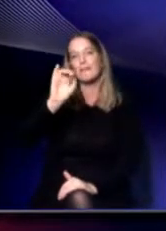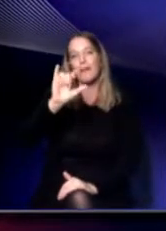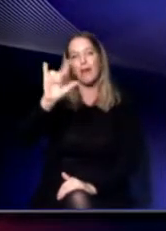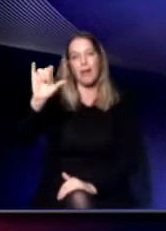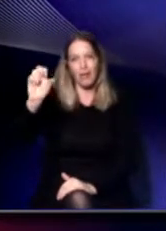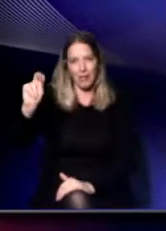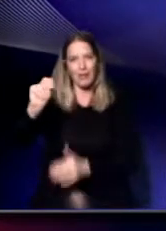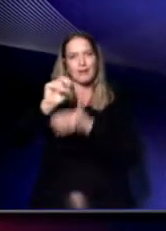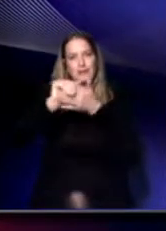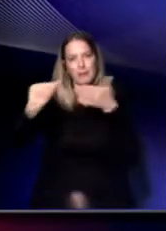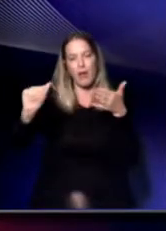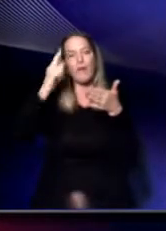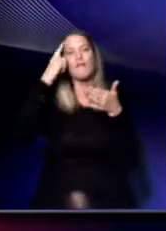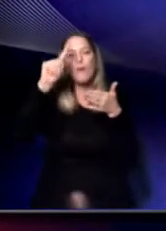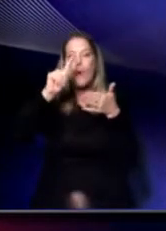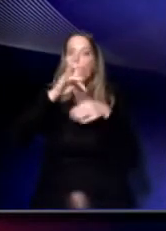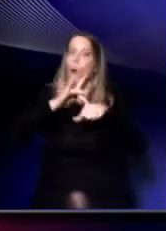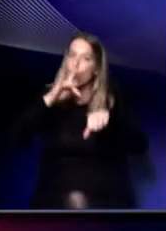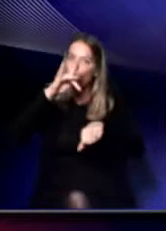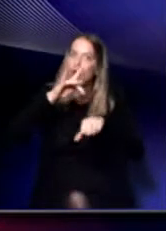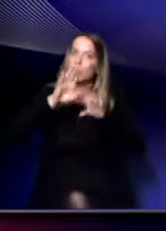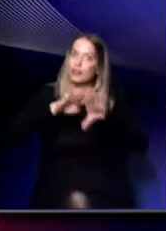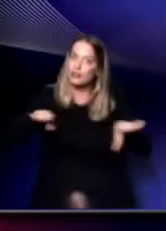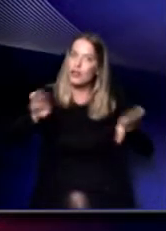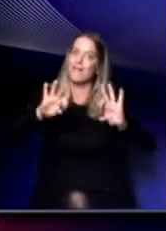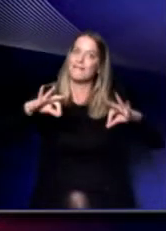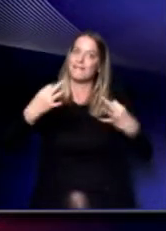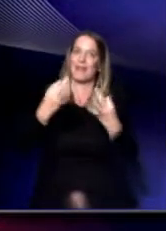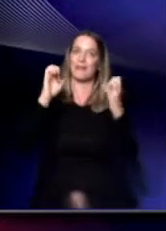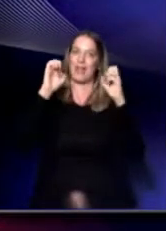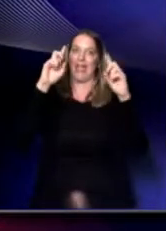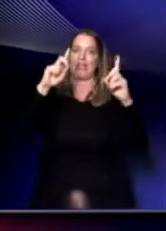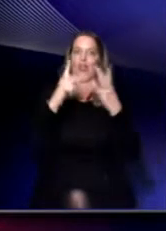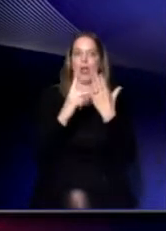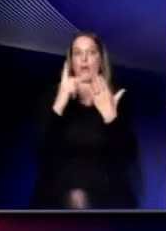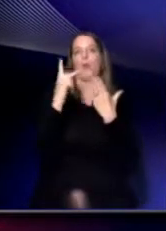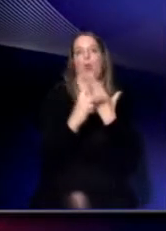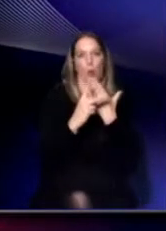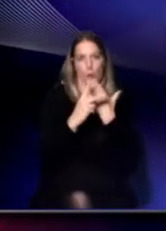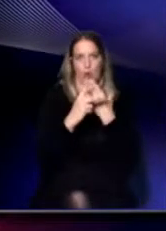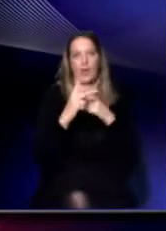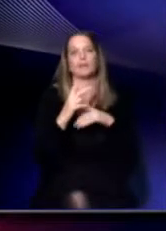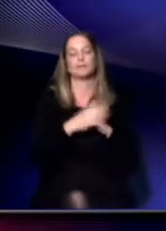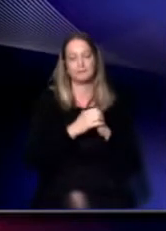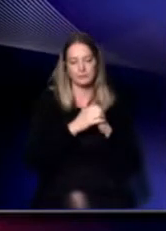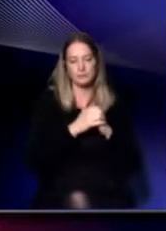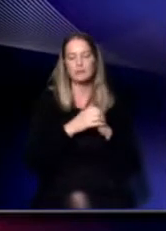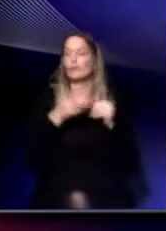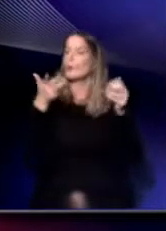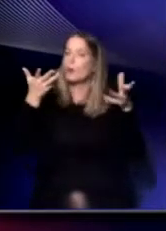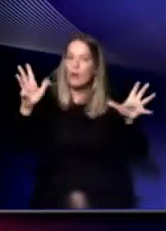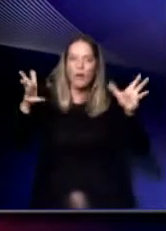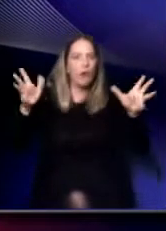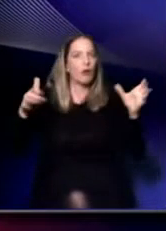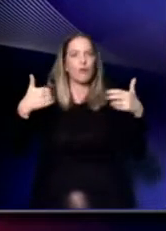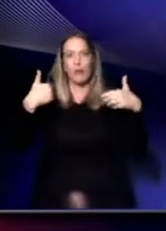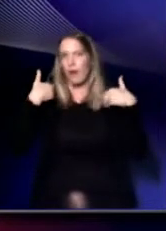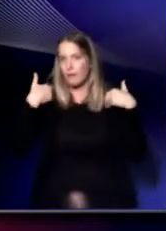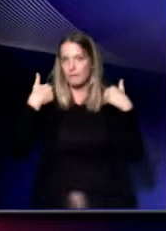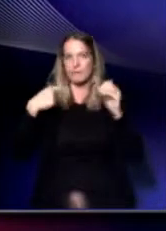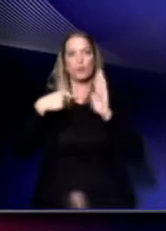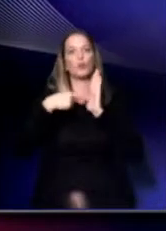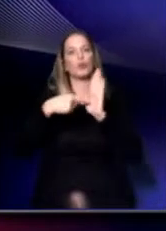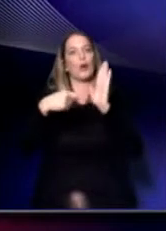specifically for the Early Childhood and Family Education Program. We already have